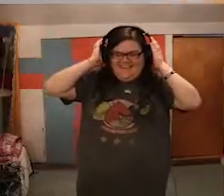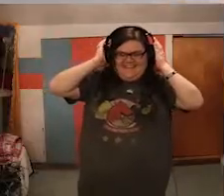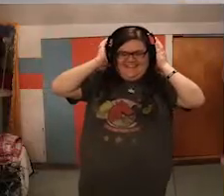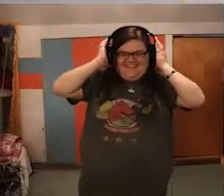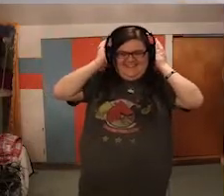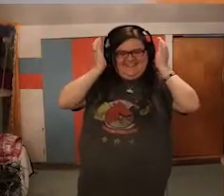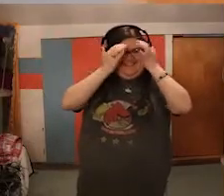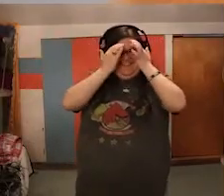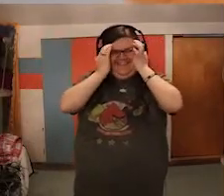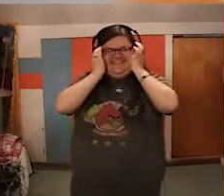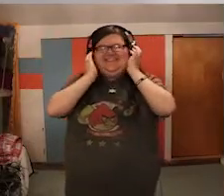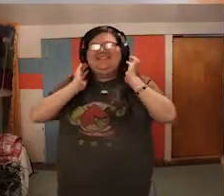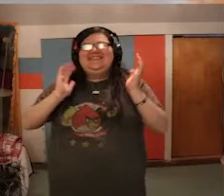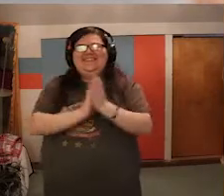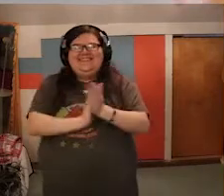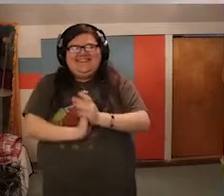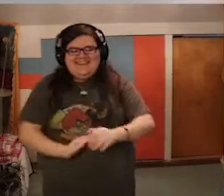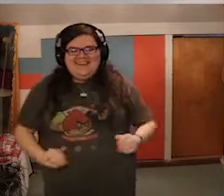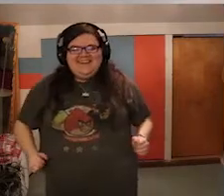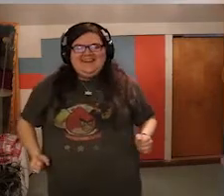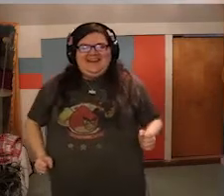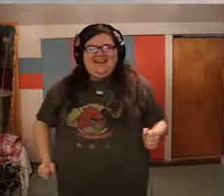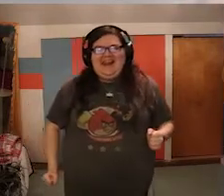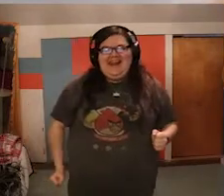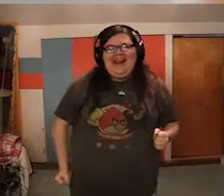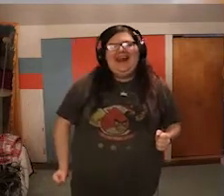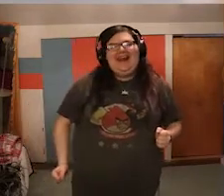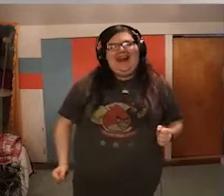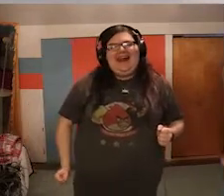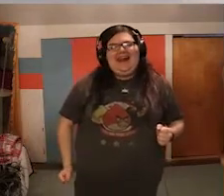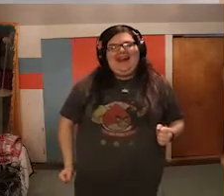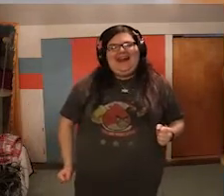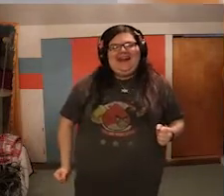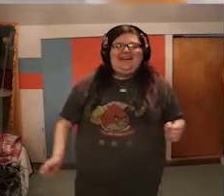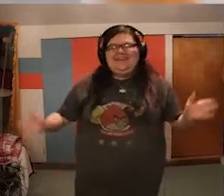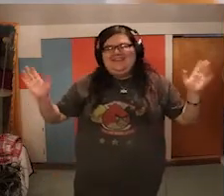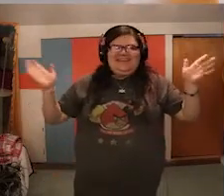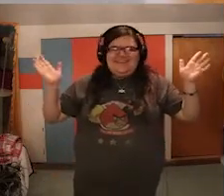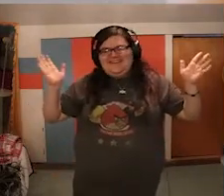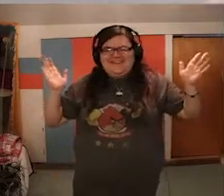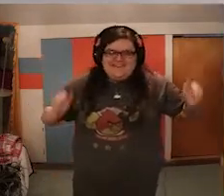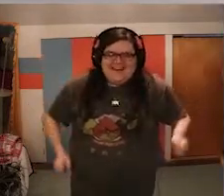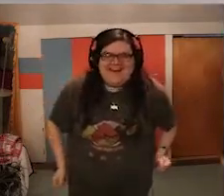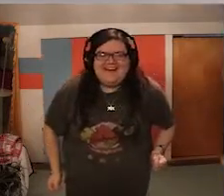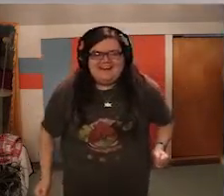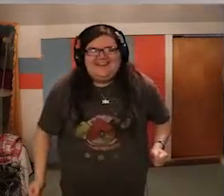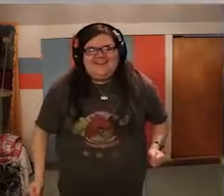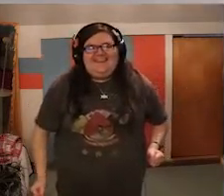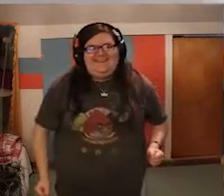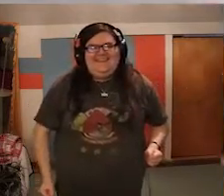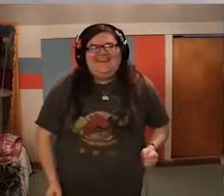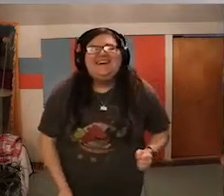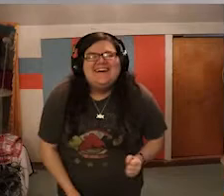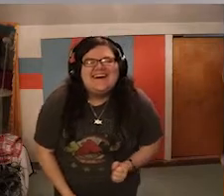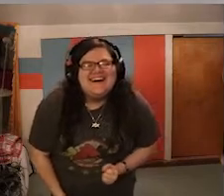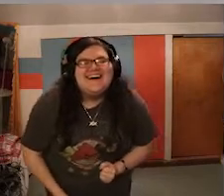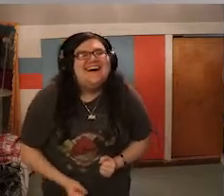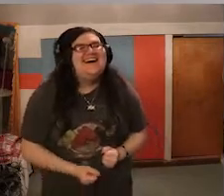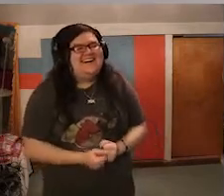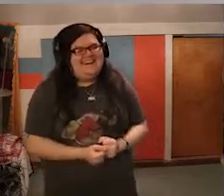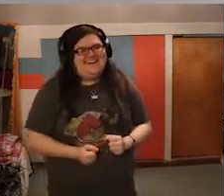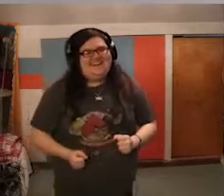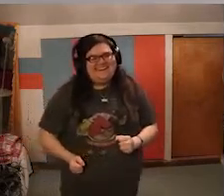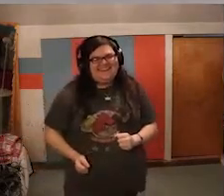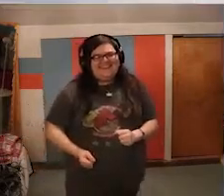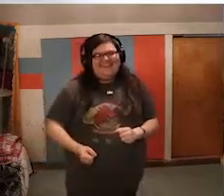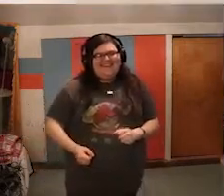Now, a lot of you guys have asked for this, and it's not like, you know, the way I always say, oh, a lot of you guys want to see this video. Yeah. You actually have asked for this video.